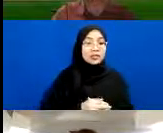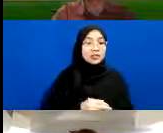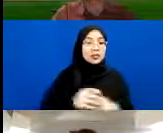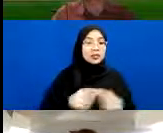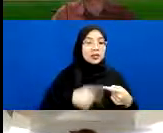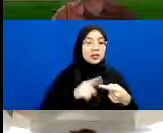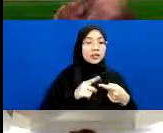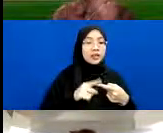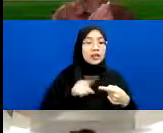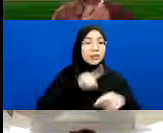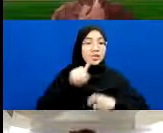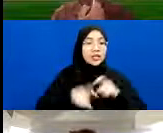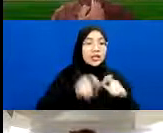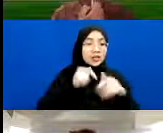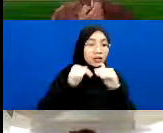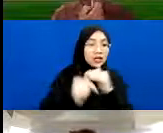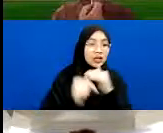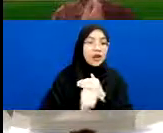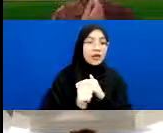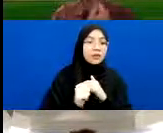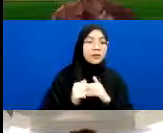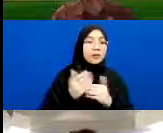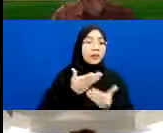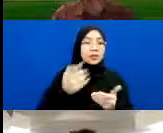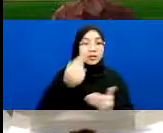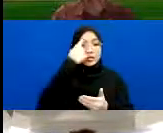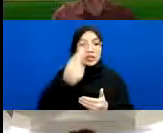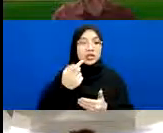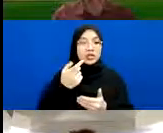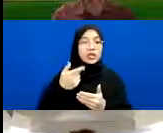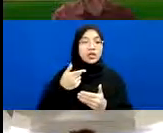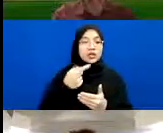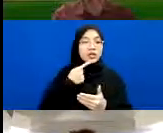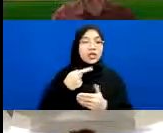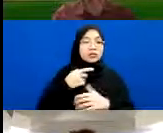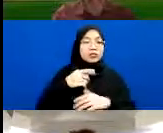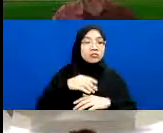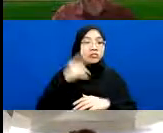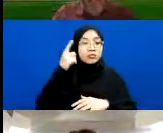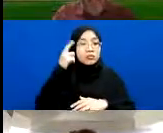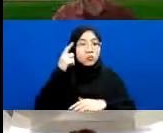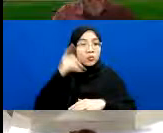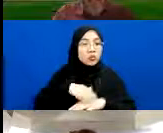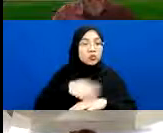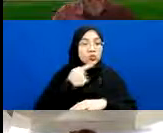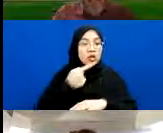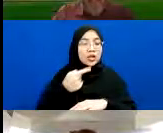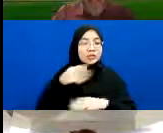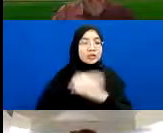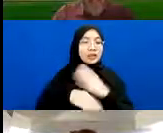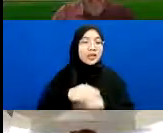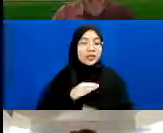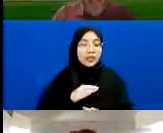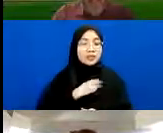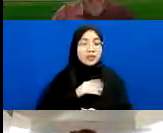to reinterpret and redefine what it means to live with a disability. It is a progressive philosophy and subset of